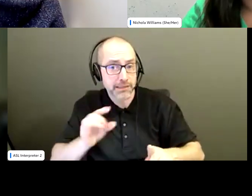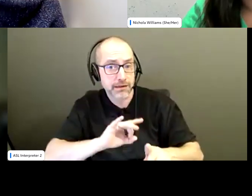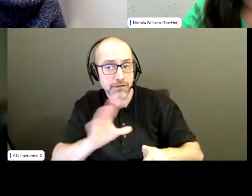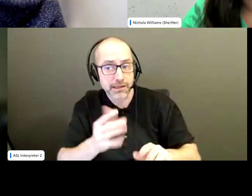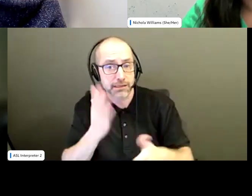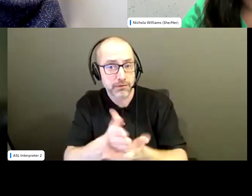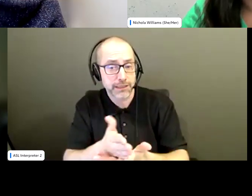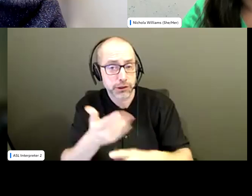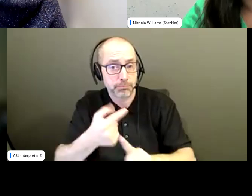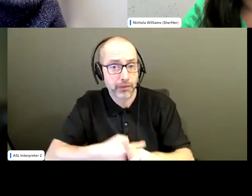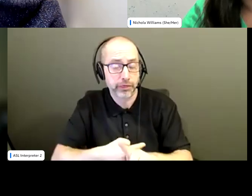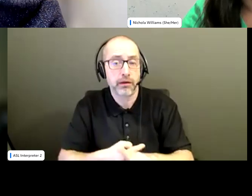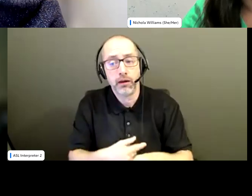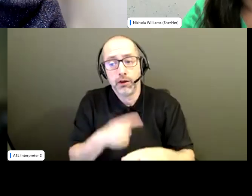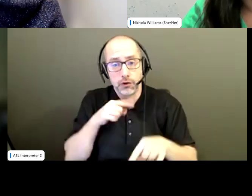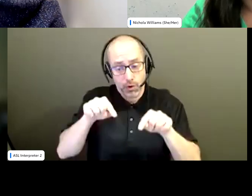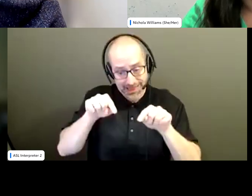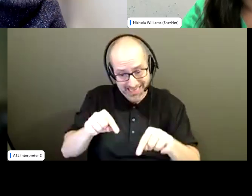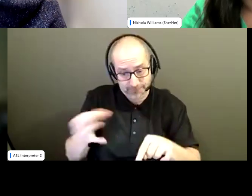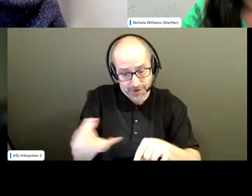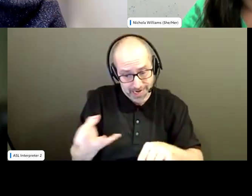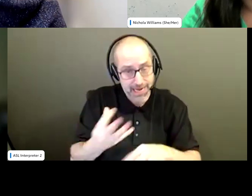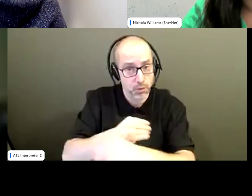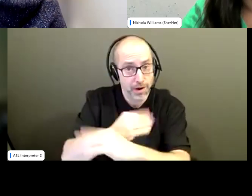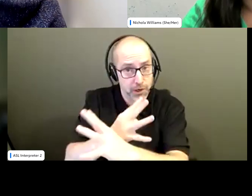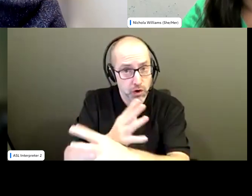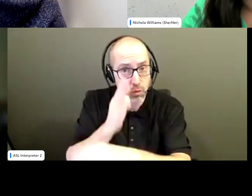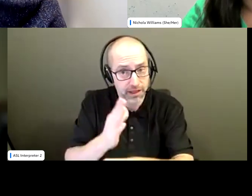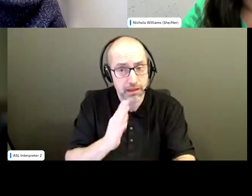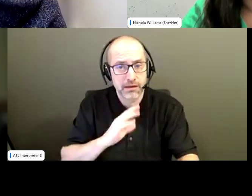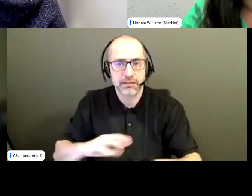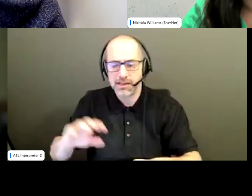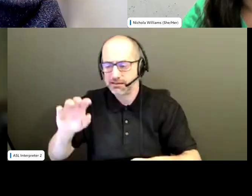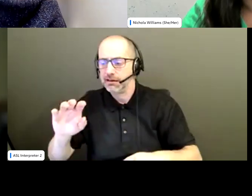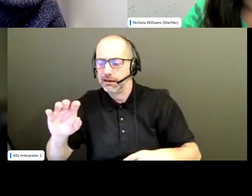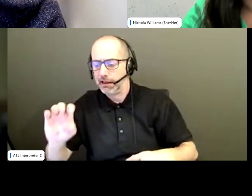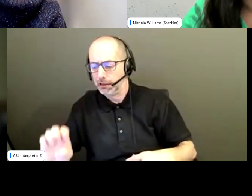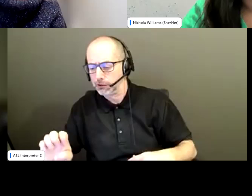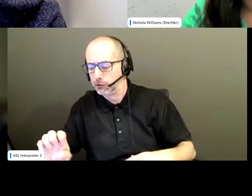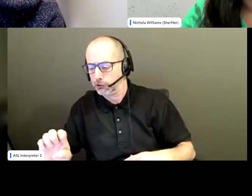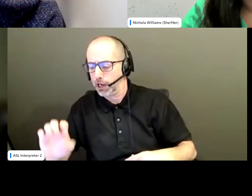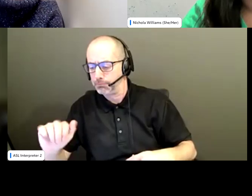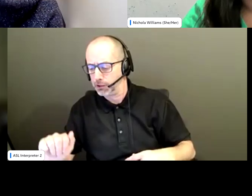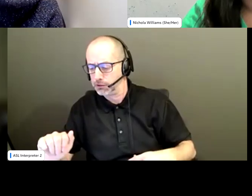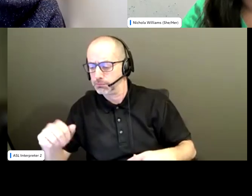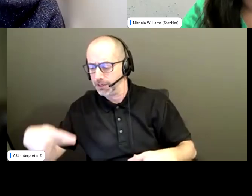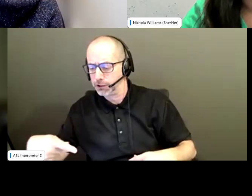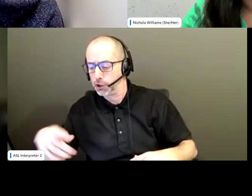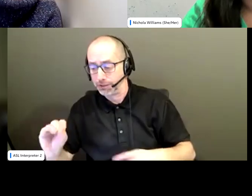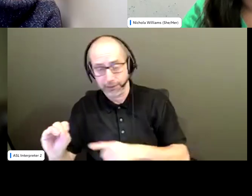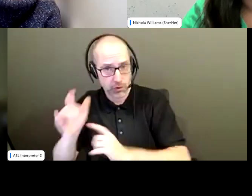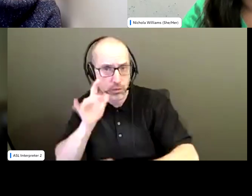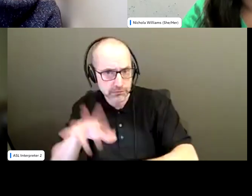there's going to be a webinar this Friday organized by Elder Abuse Prevention Ontario, which is looking at supporting